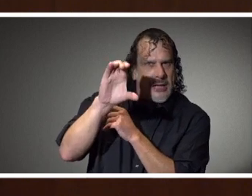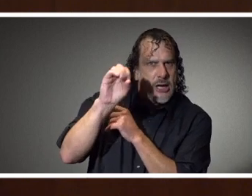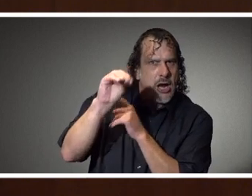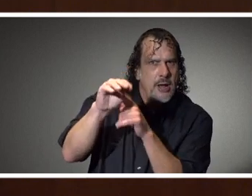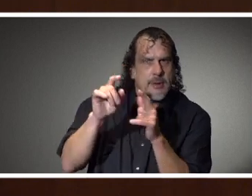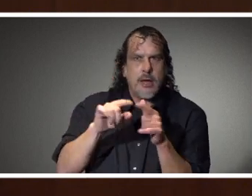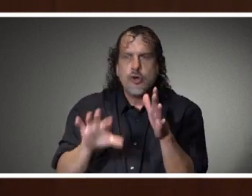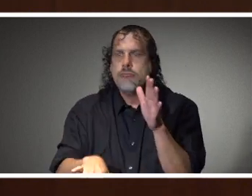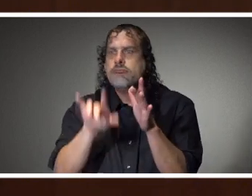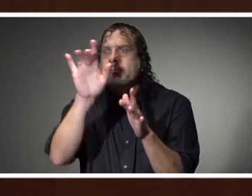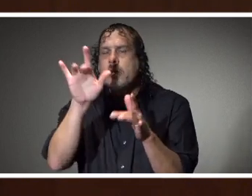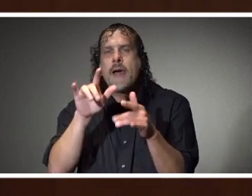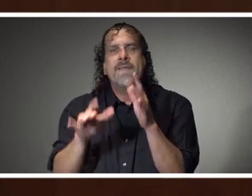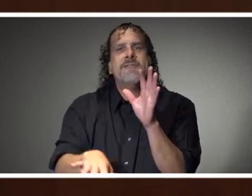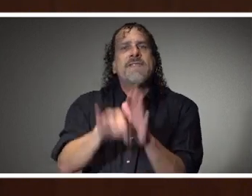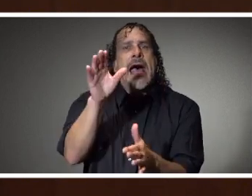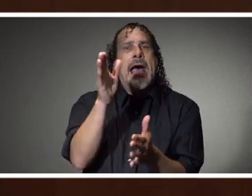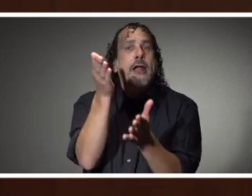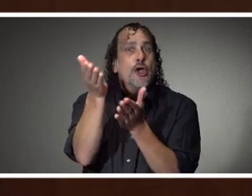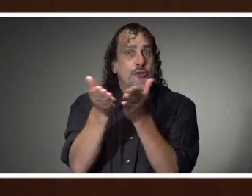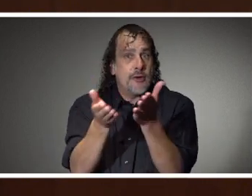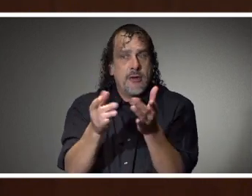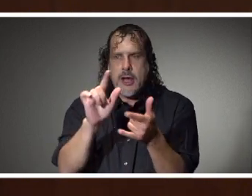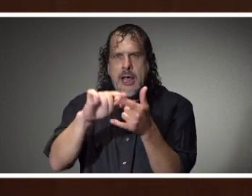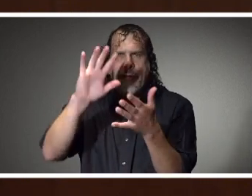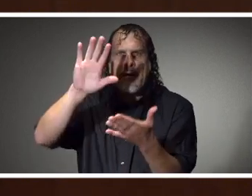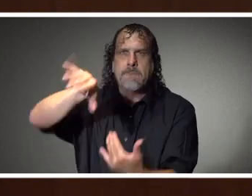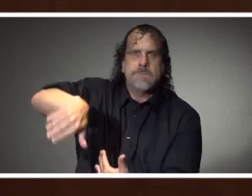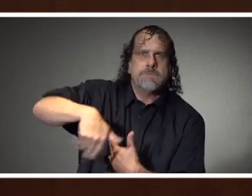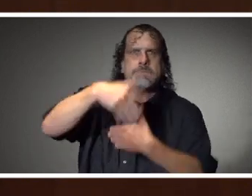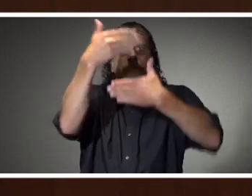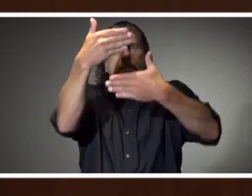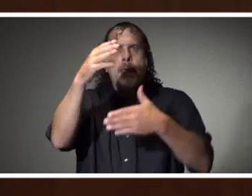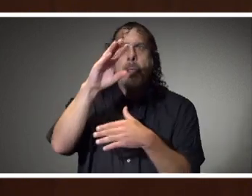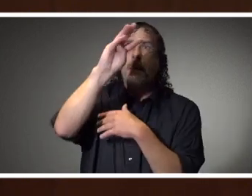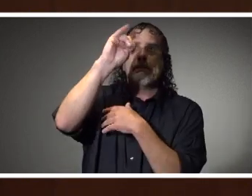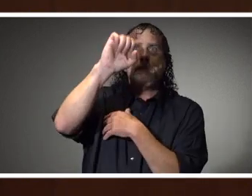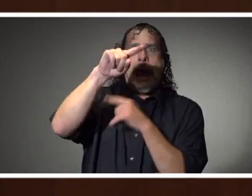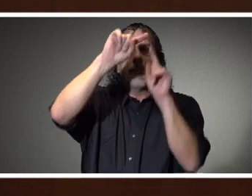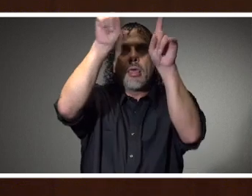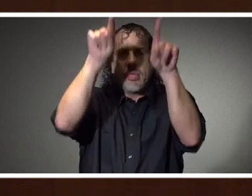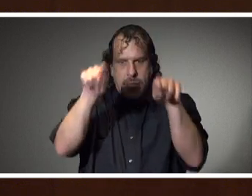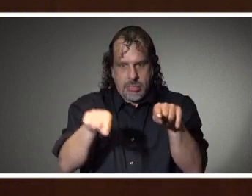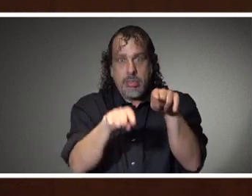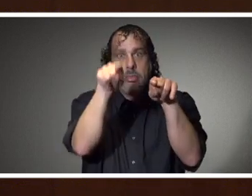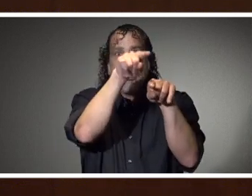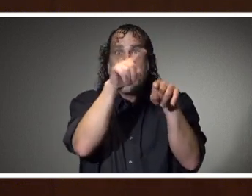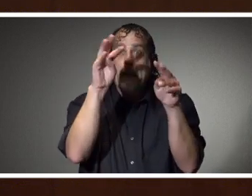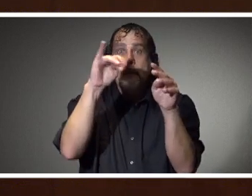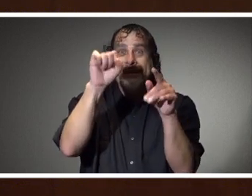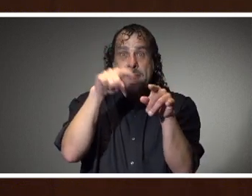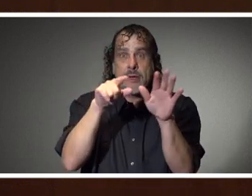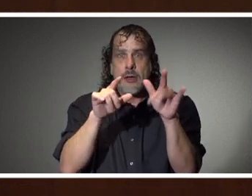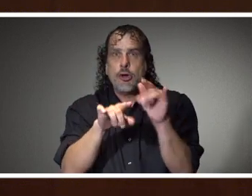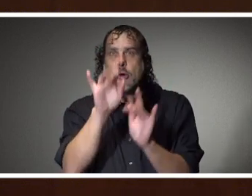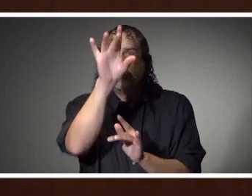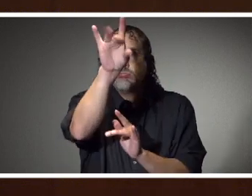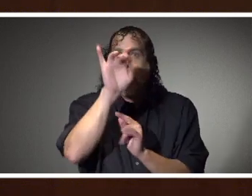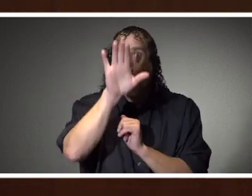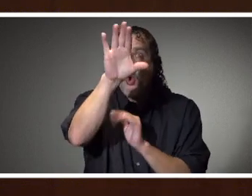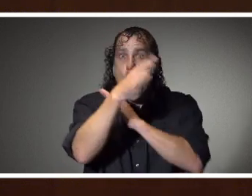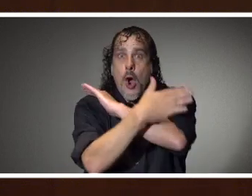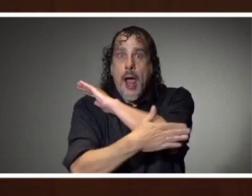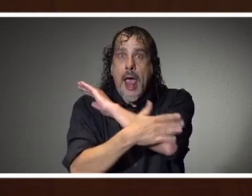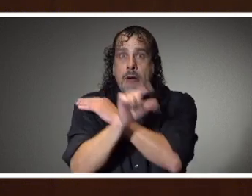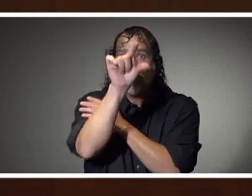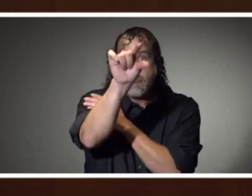Find Services, and it's going to pull up a map of the state of Mississippi. You can select your county, and